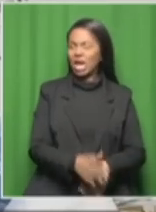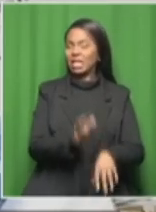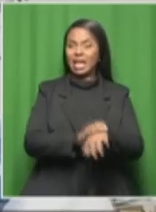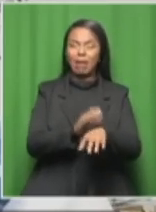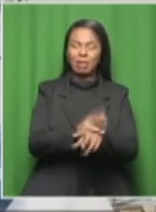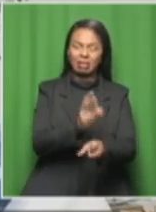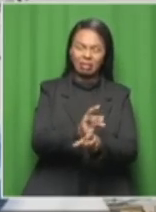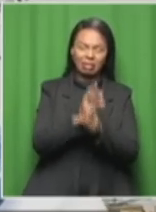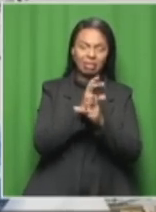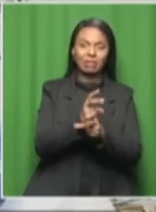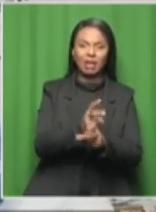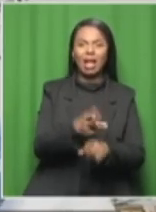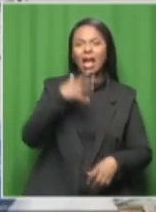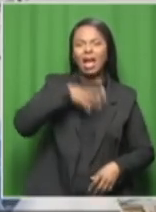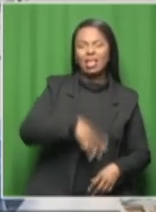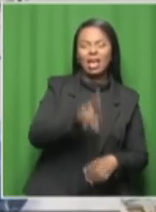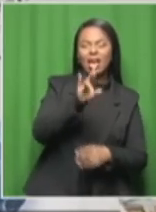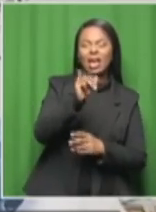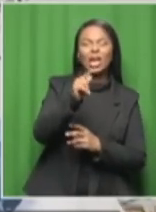Palazzolo from Italy